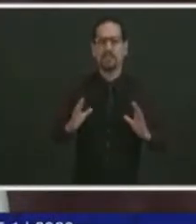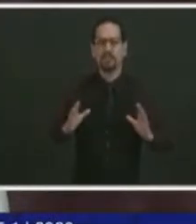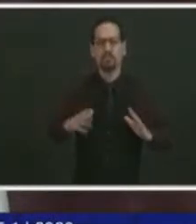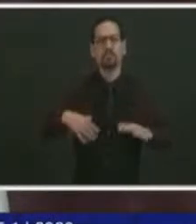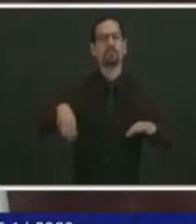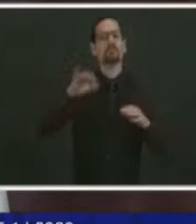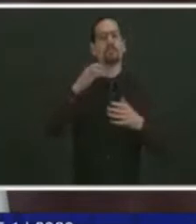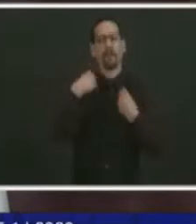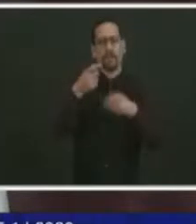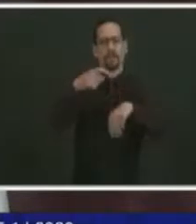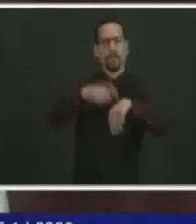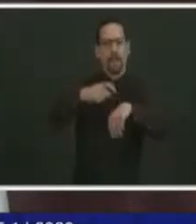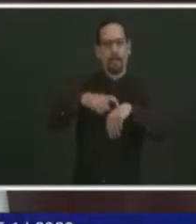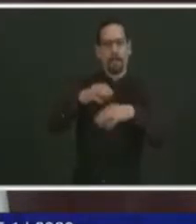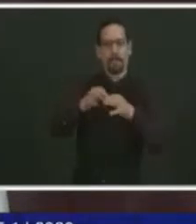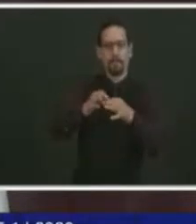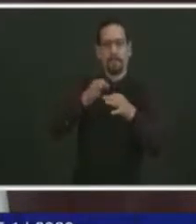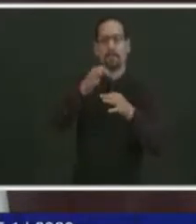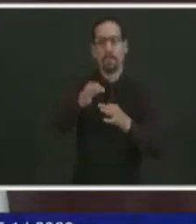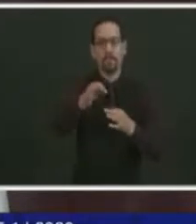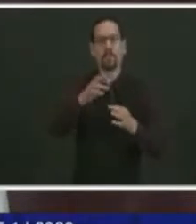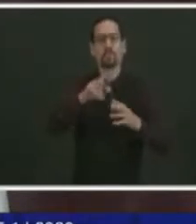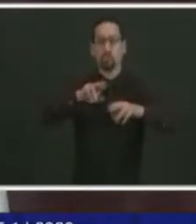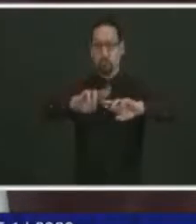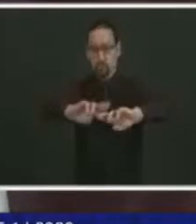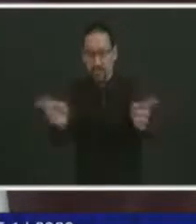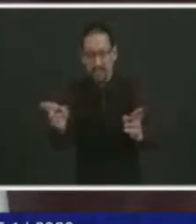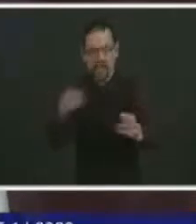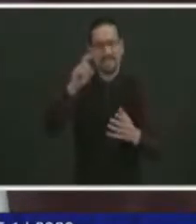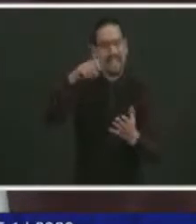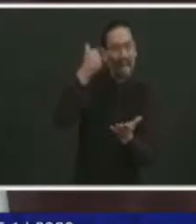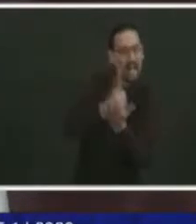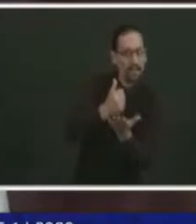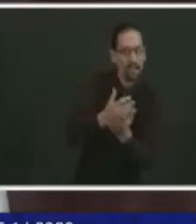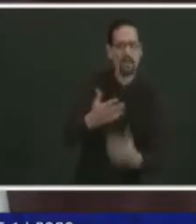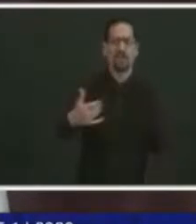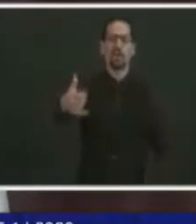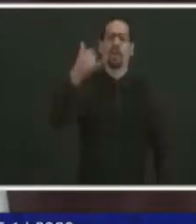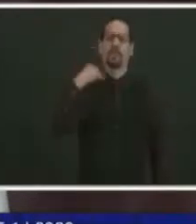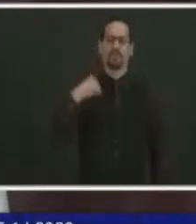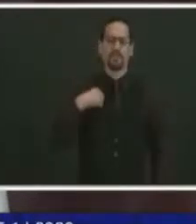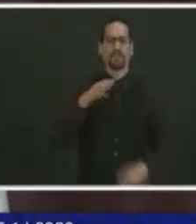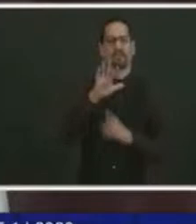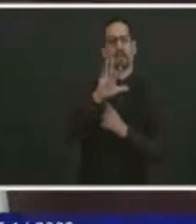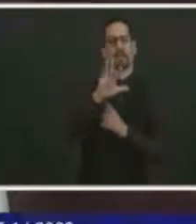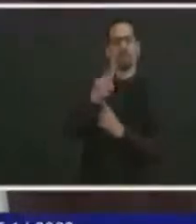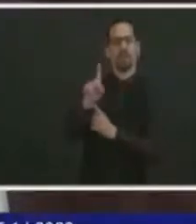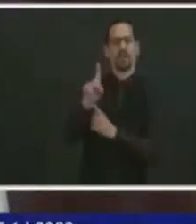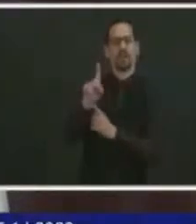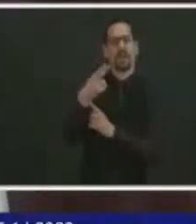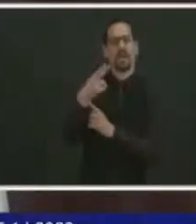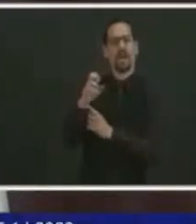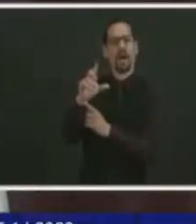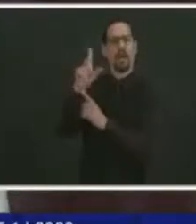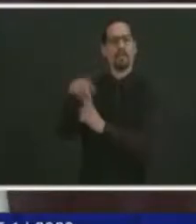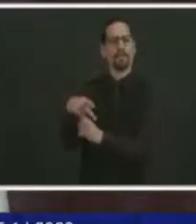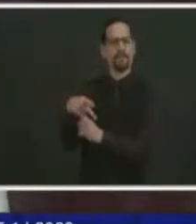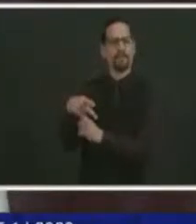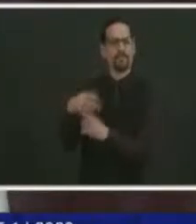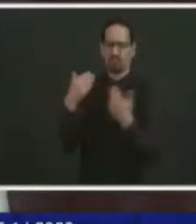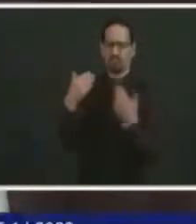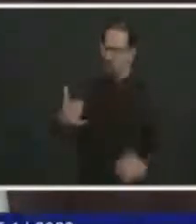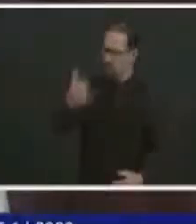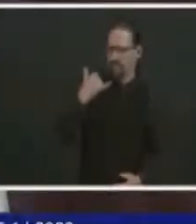today. And if you need us, call us, 521-HELP. We're talking to a lot of businesses, a lot of